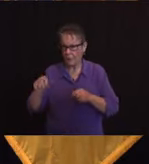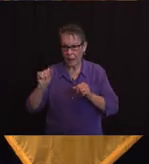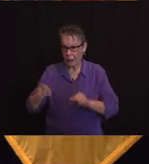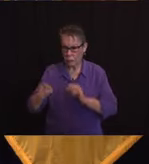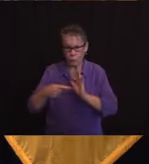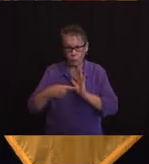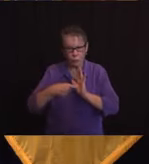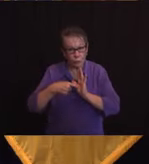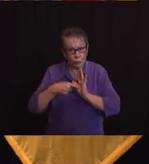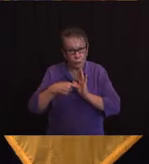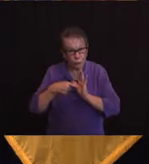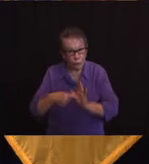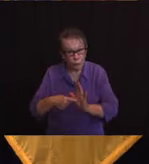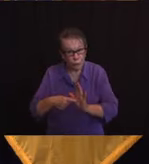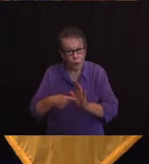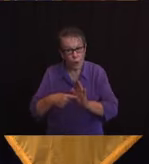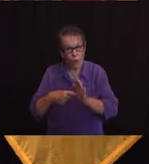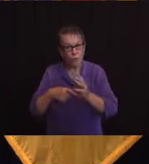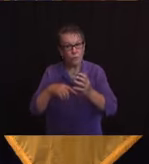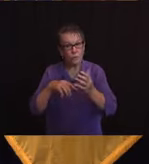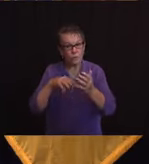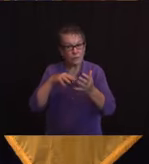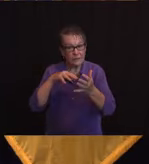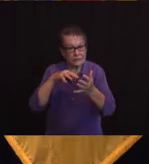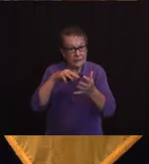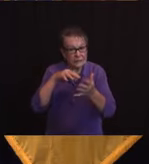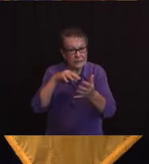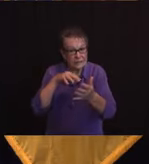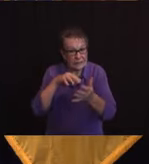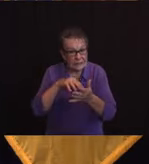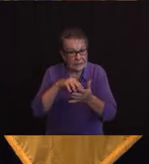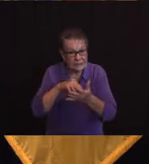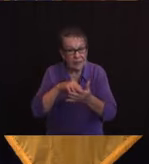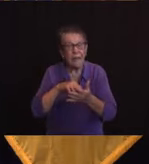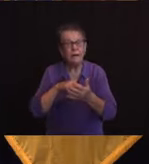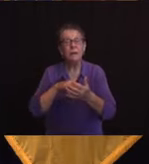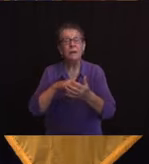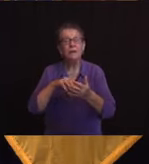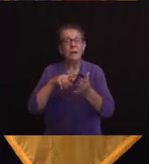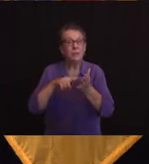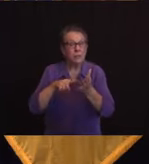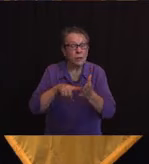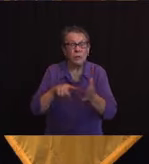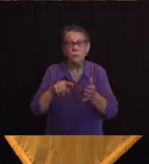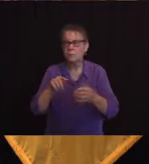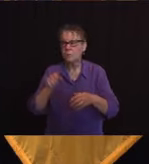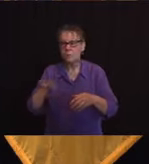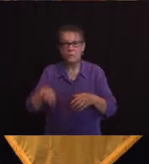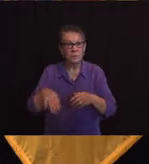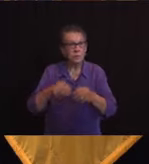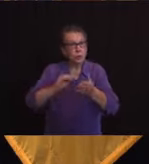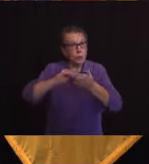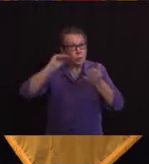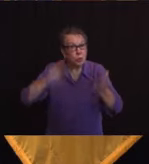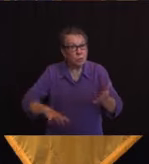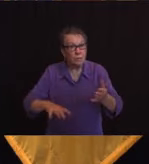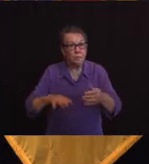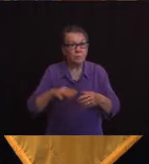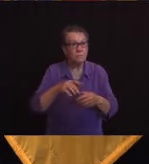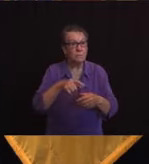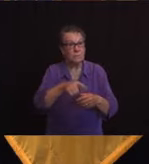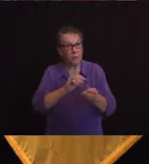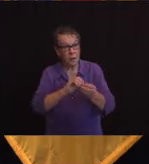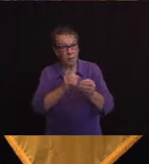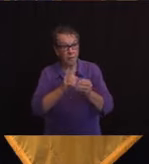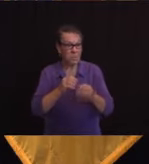sorry? Is what, sorry? 1 in 4 students is behind 1 grade level. So she